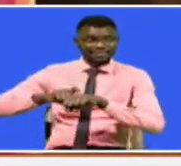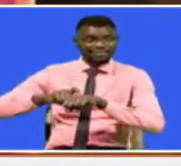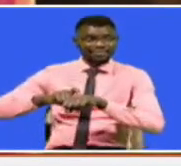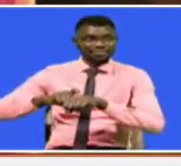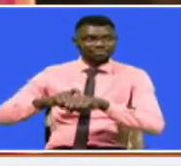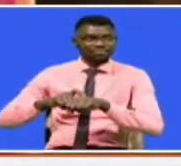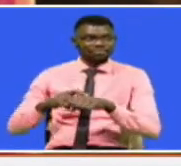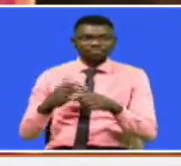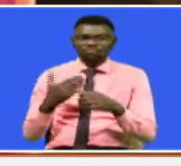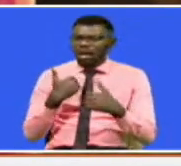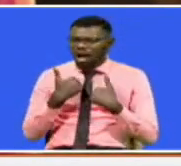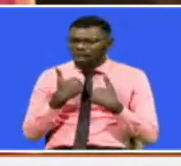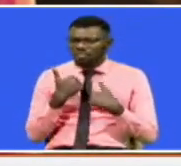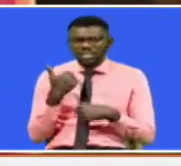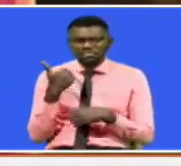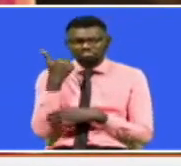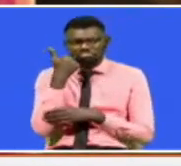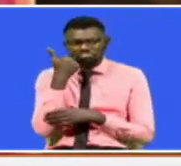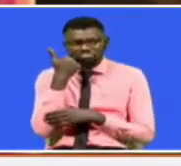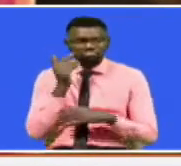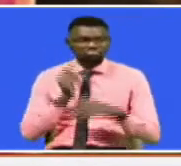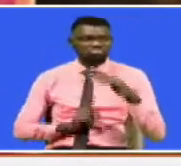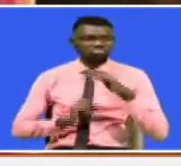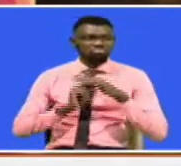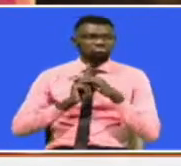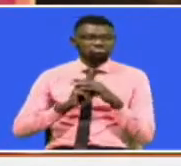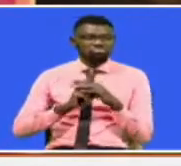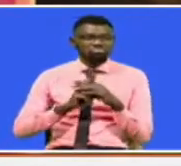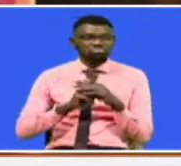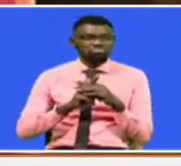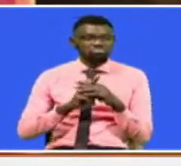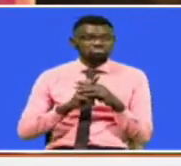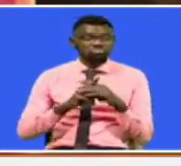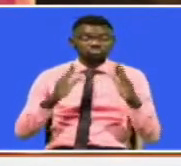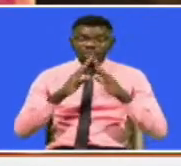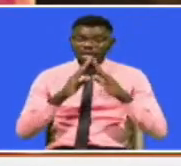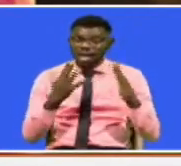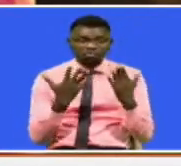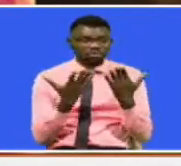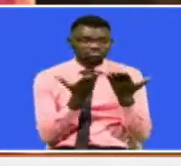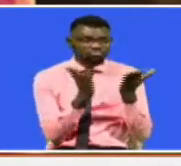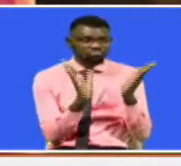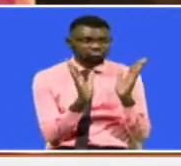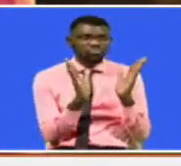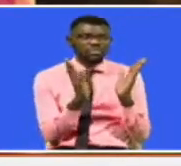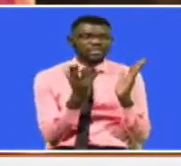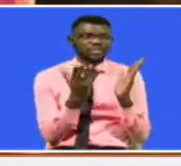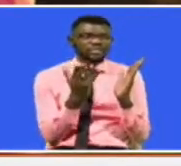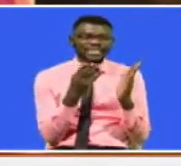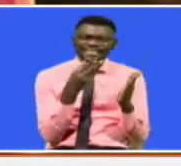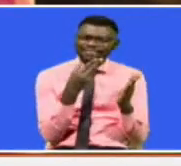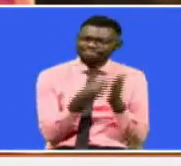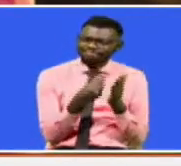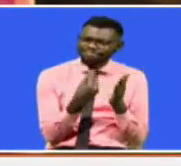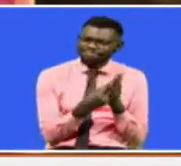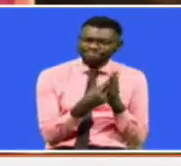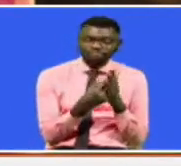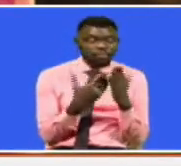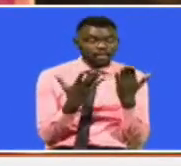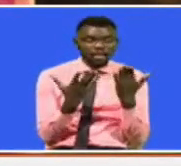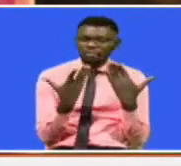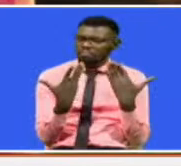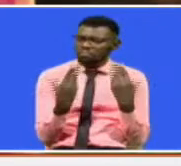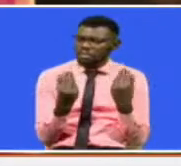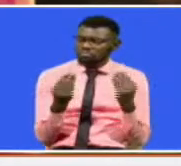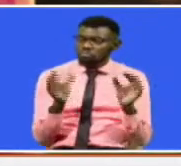when there is disease, when there is sickness in the household, it is usually financially devastating.